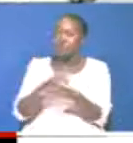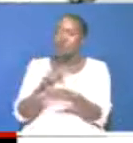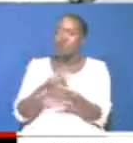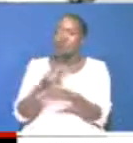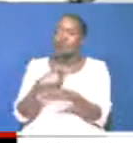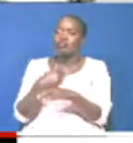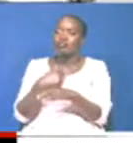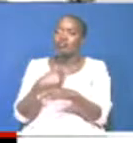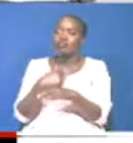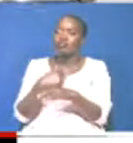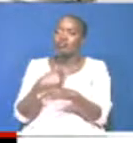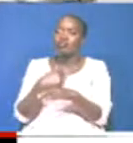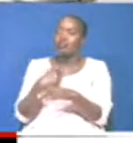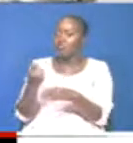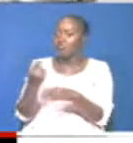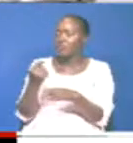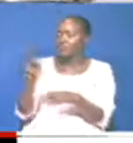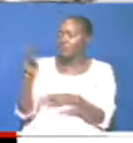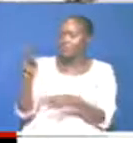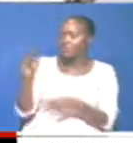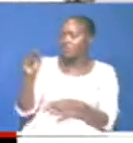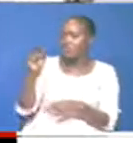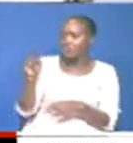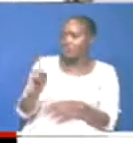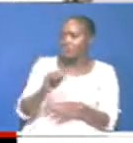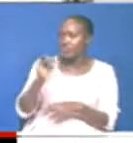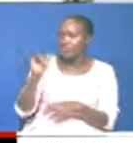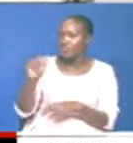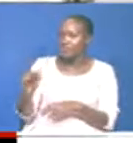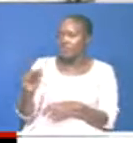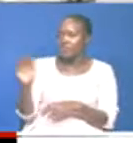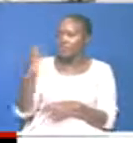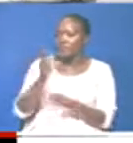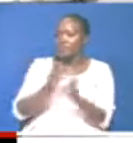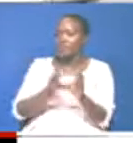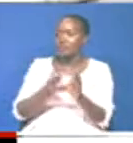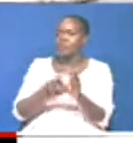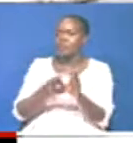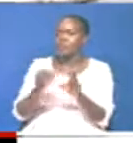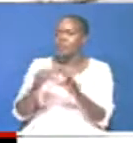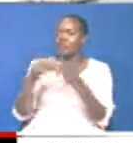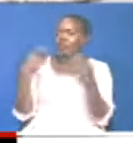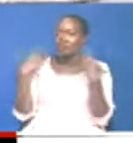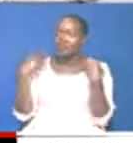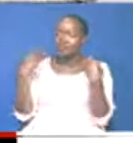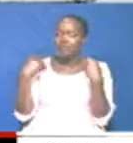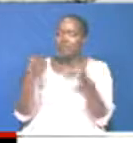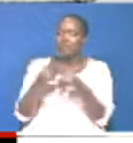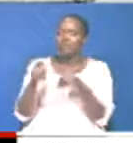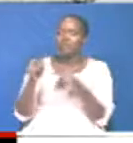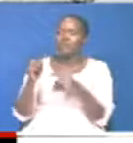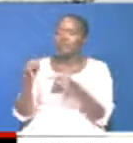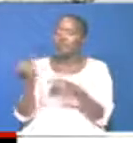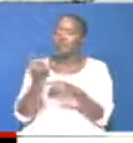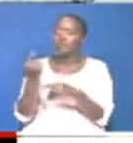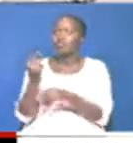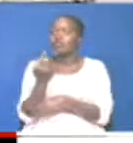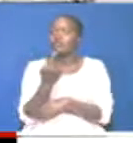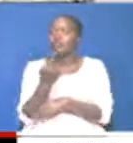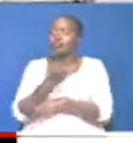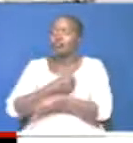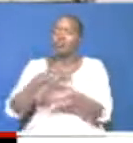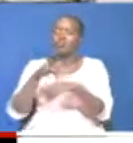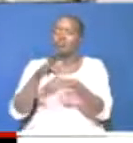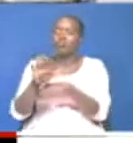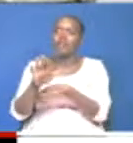Small Kanja. I was actually, I never participated in sports. But every single event that the school went to,